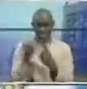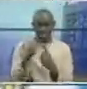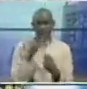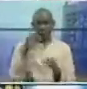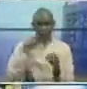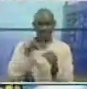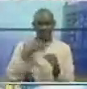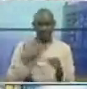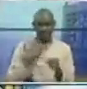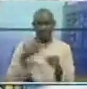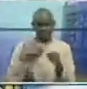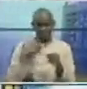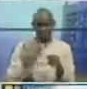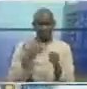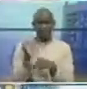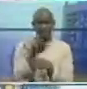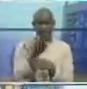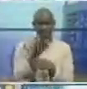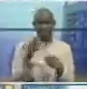ahead of the polls that are slated for Thursday.